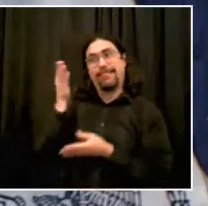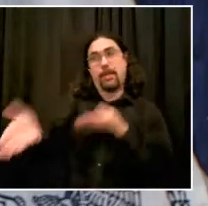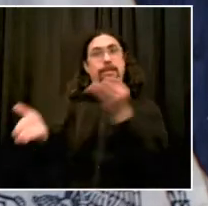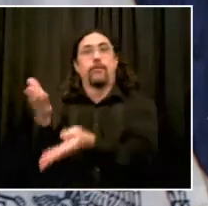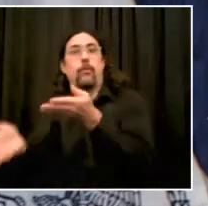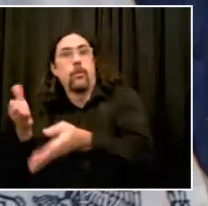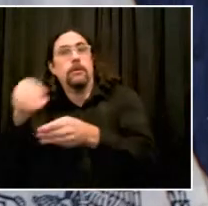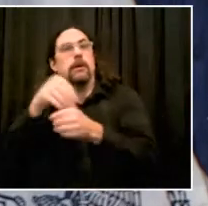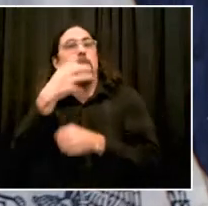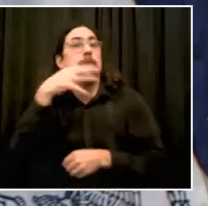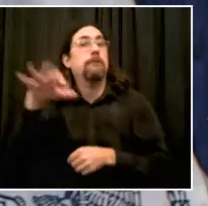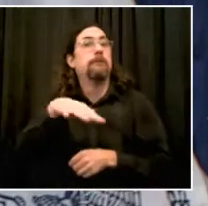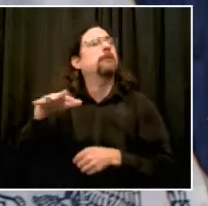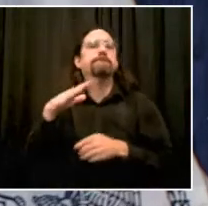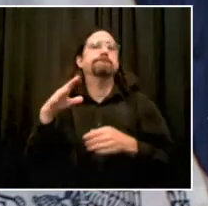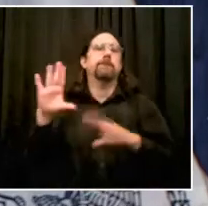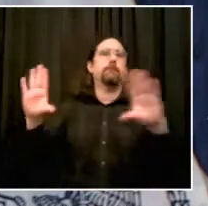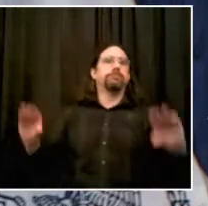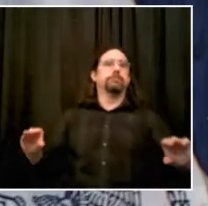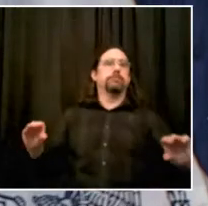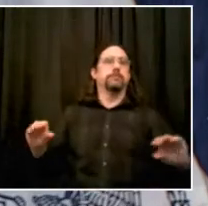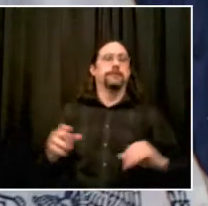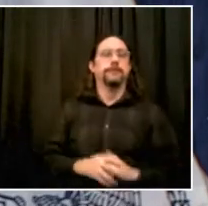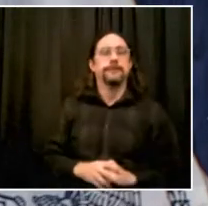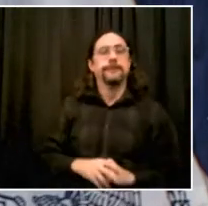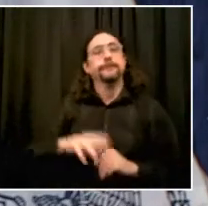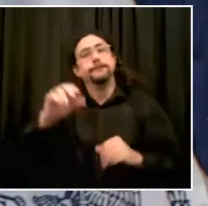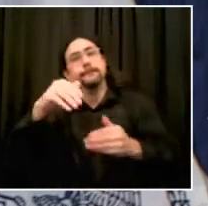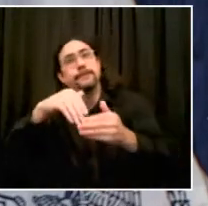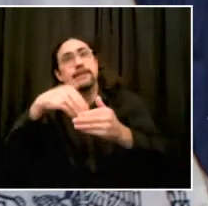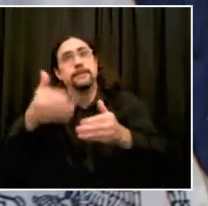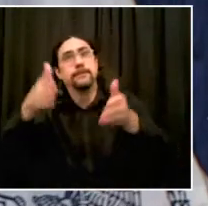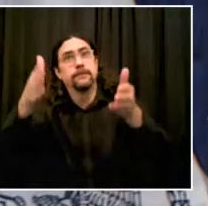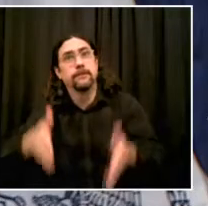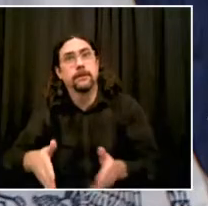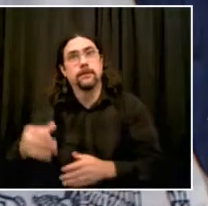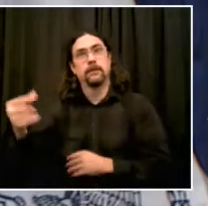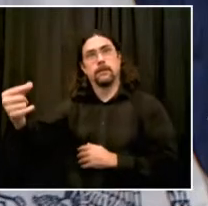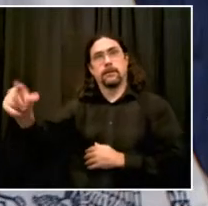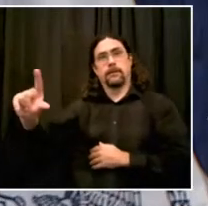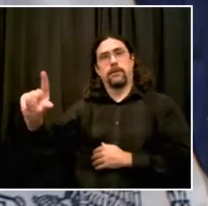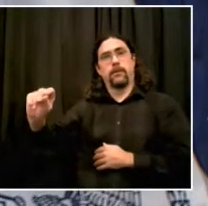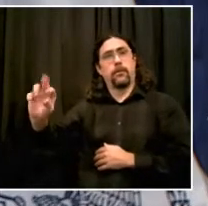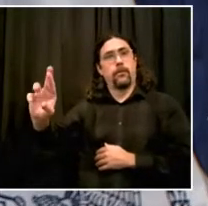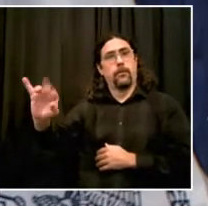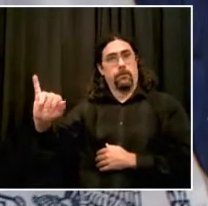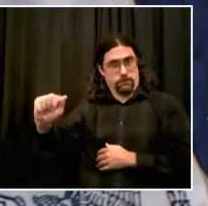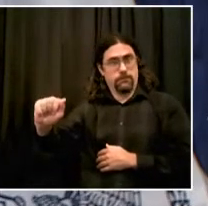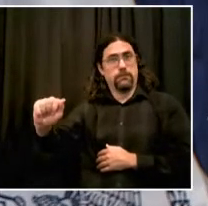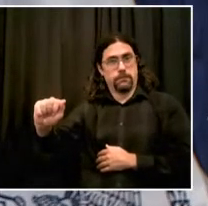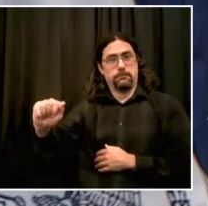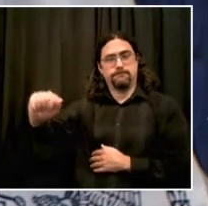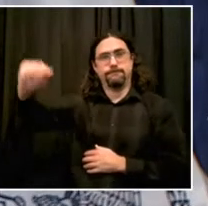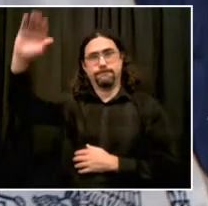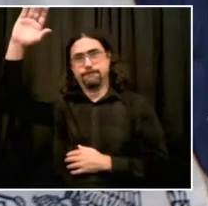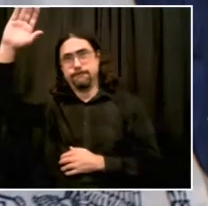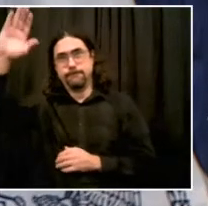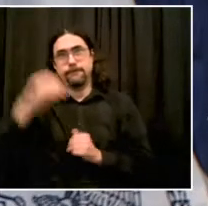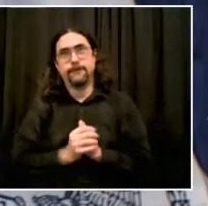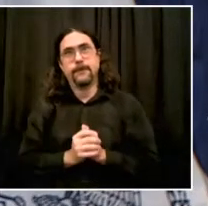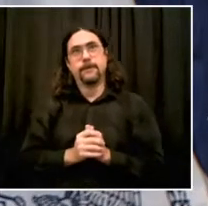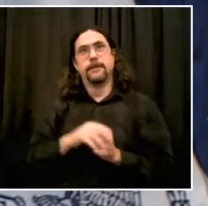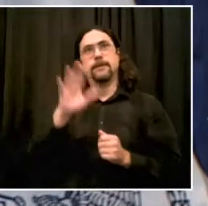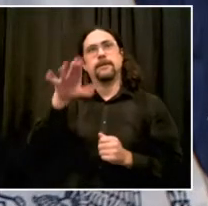Thank you, Mr. Mayor. I want to follow up on Juliet's question, actually. And this is more specifically about the way that you have